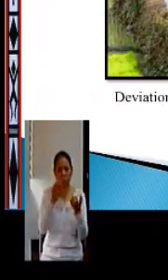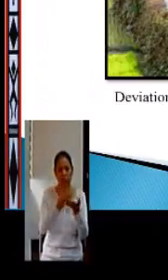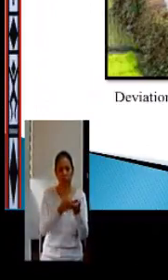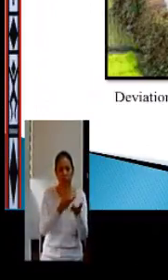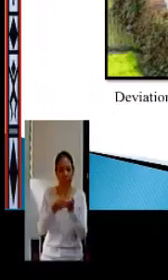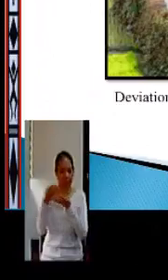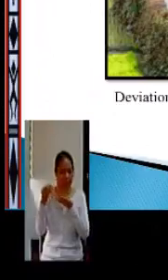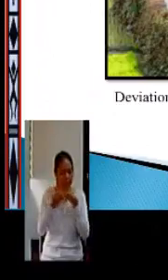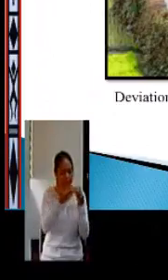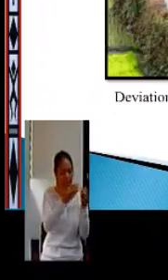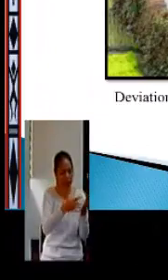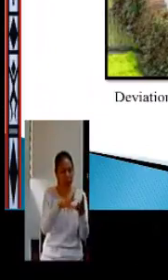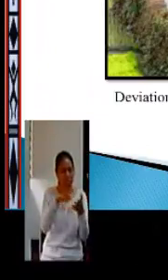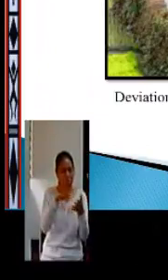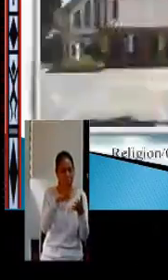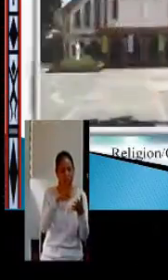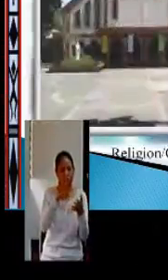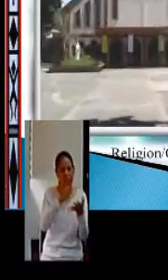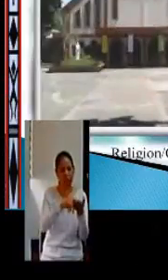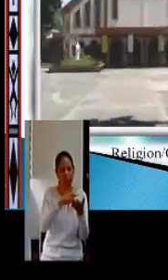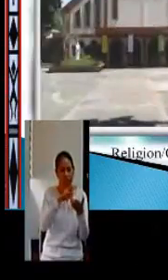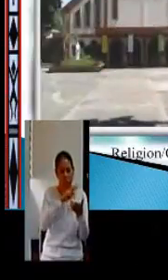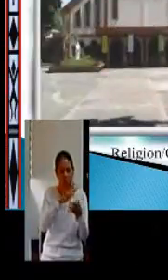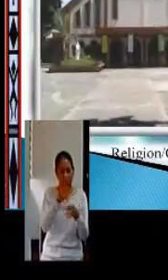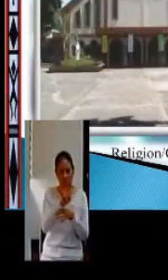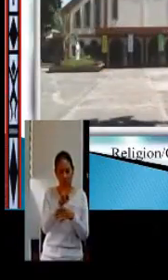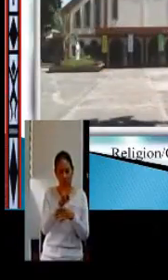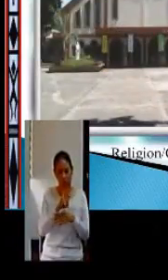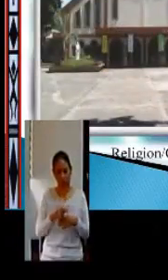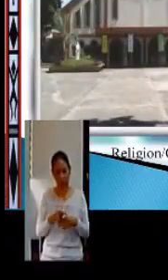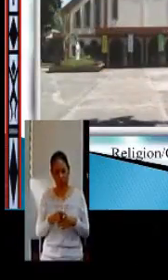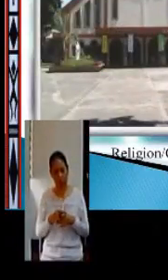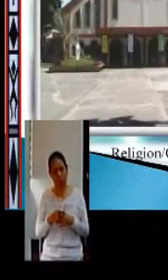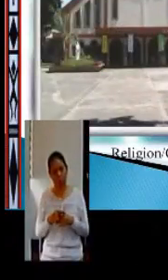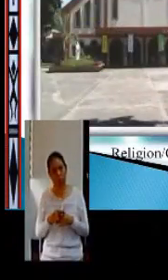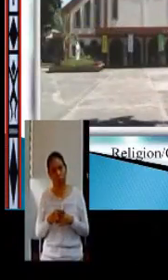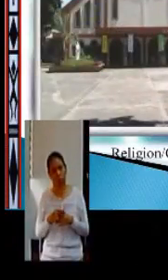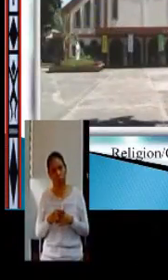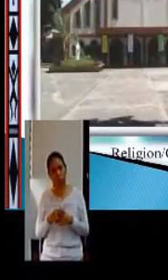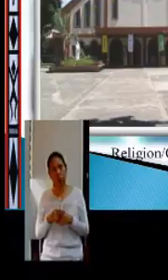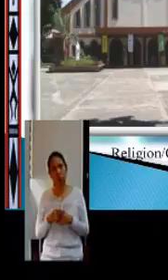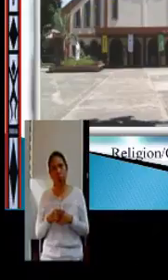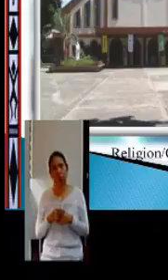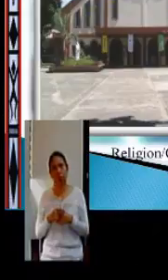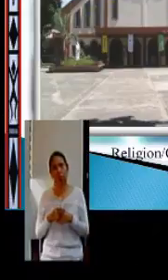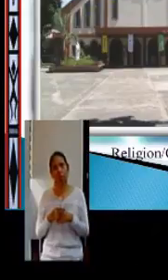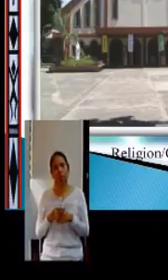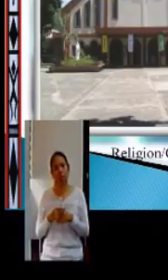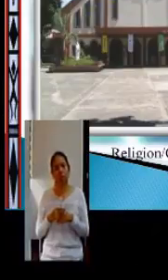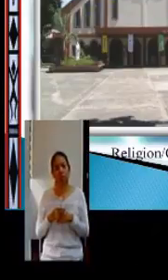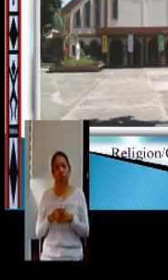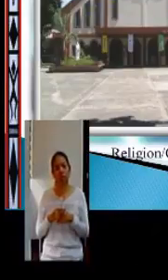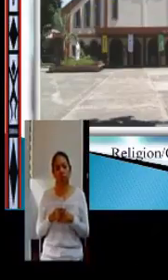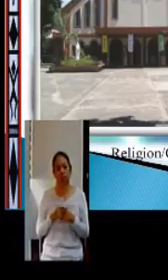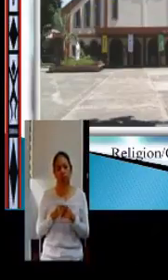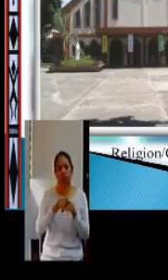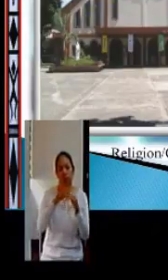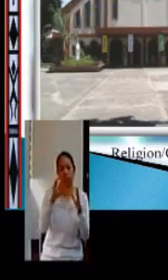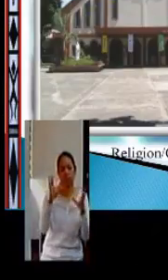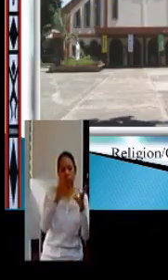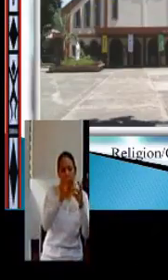those rice terraces. Next, please. So, deterioration of the cultural terraces, cultural